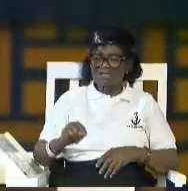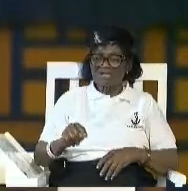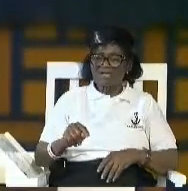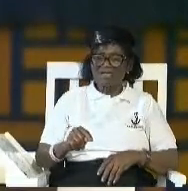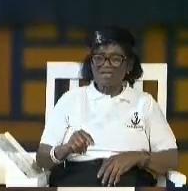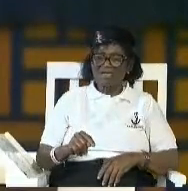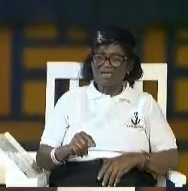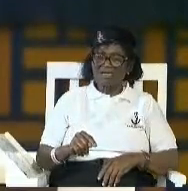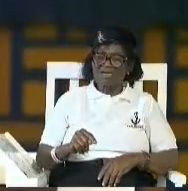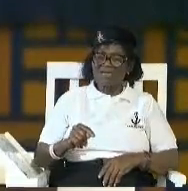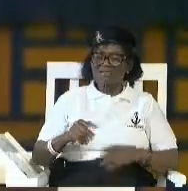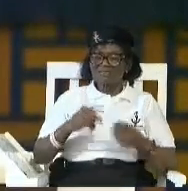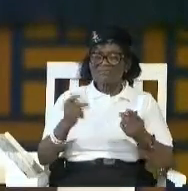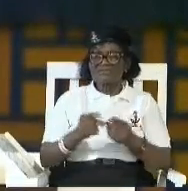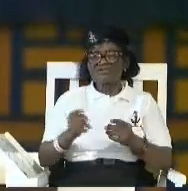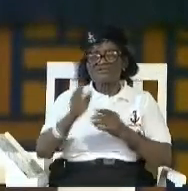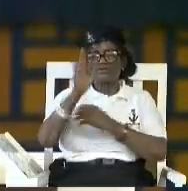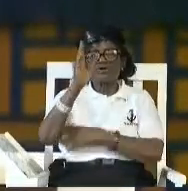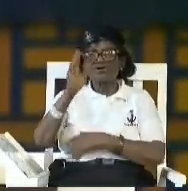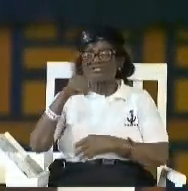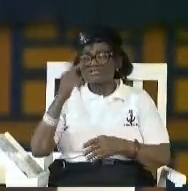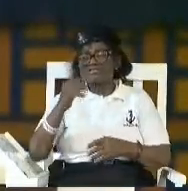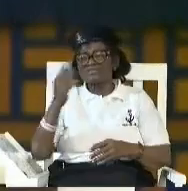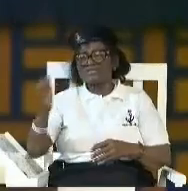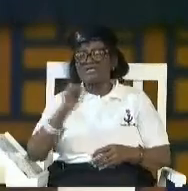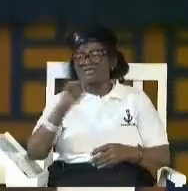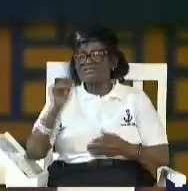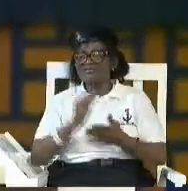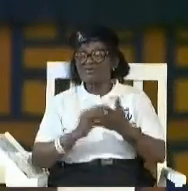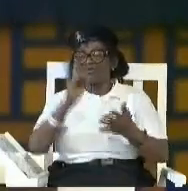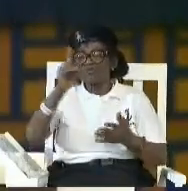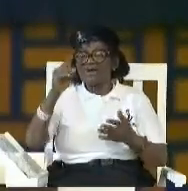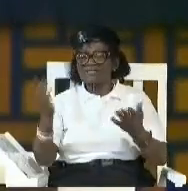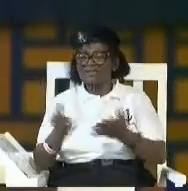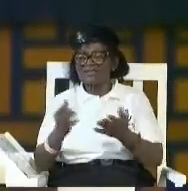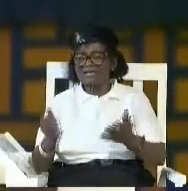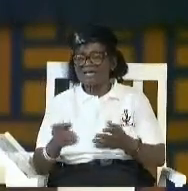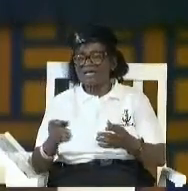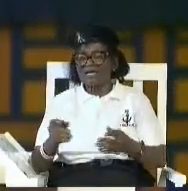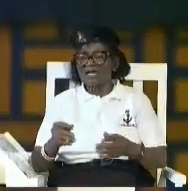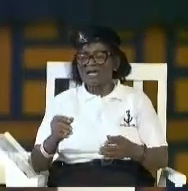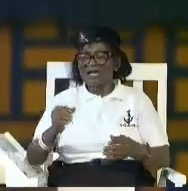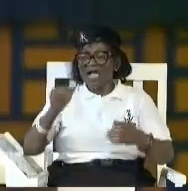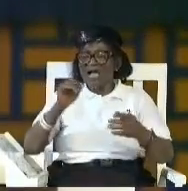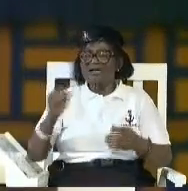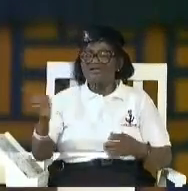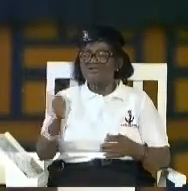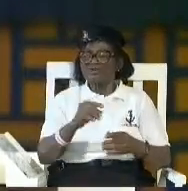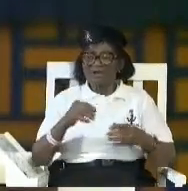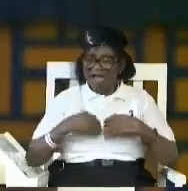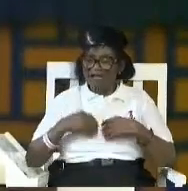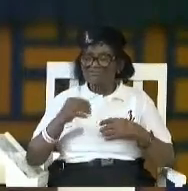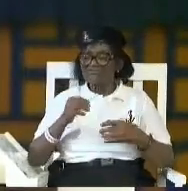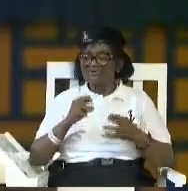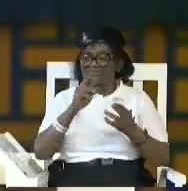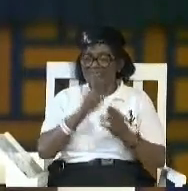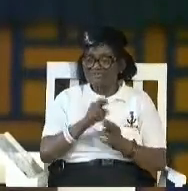God said, "There is someone here. I've reduced your age by 5 years."